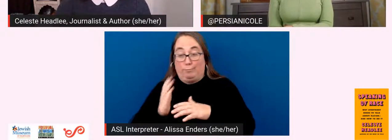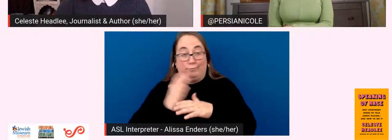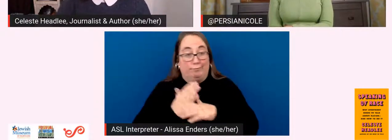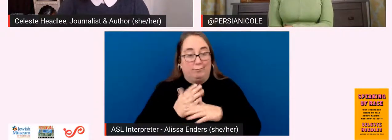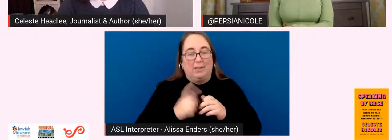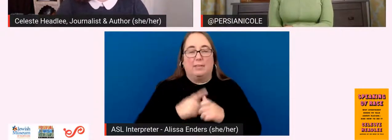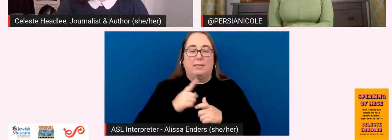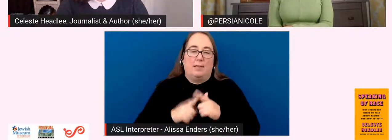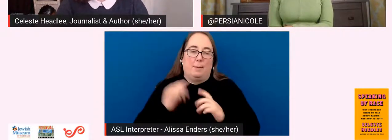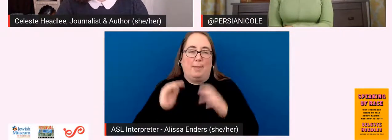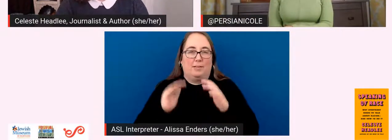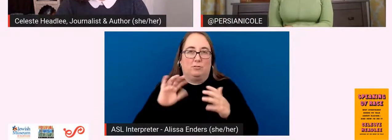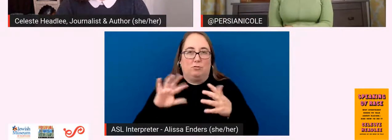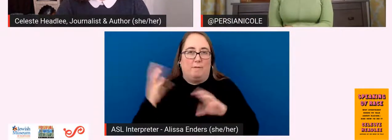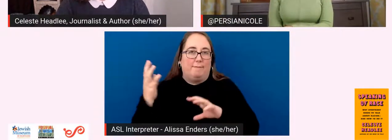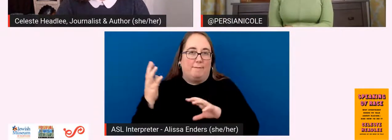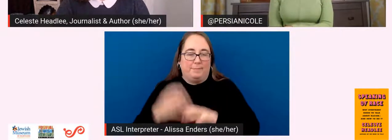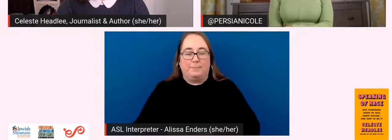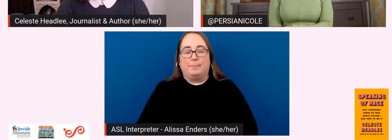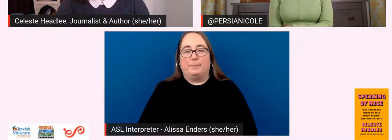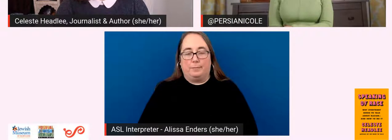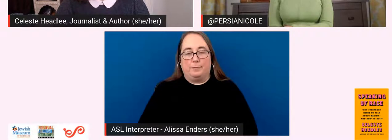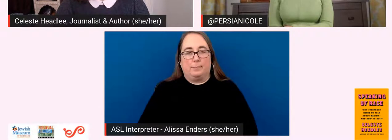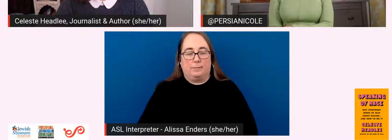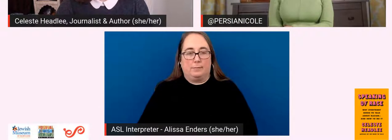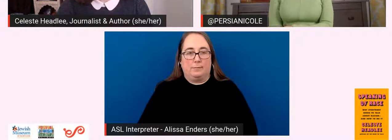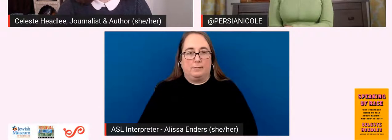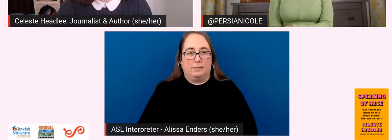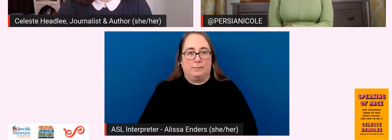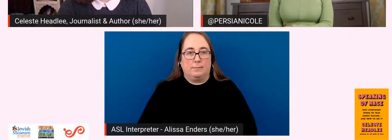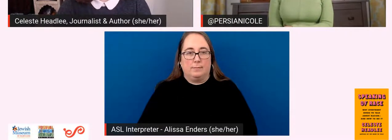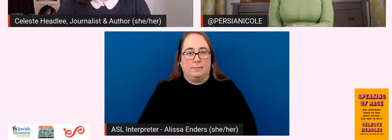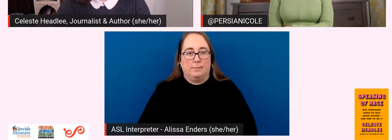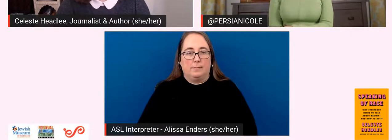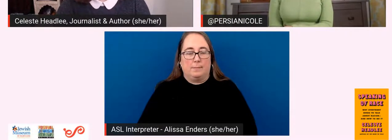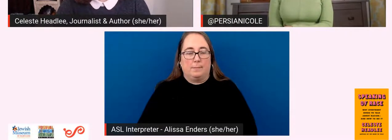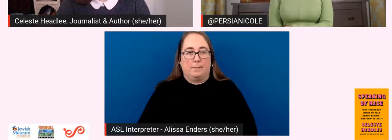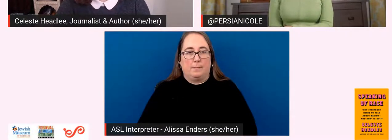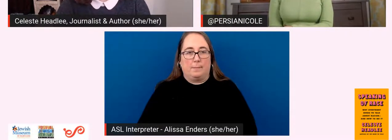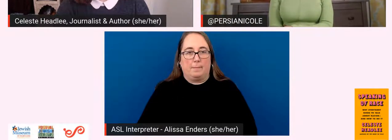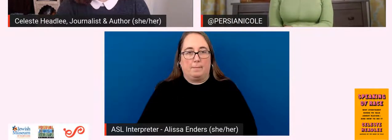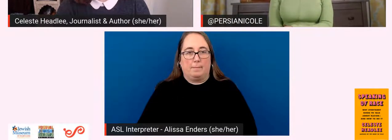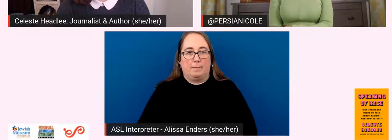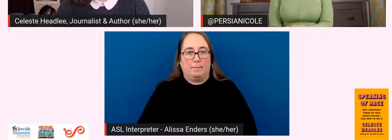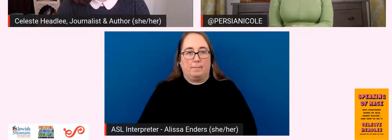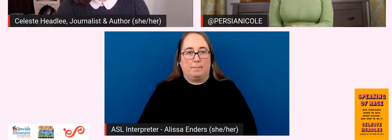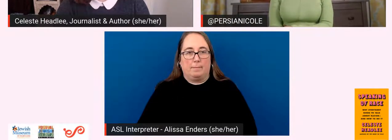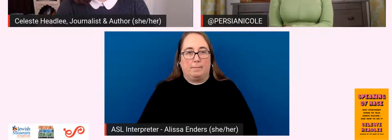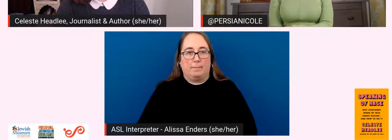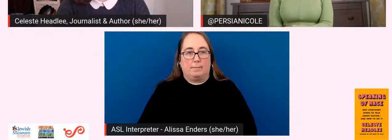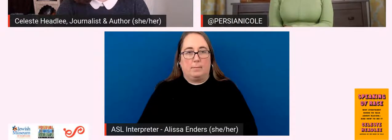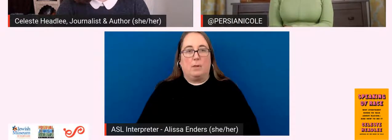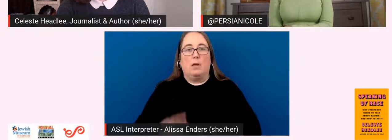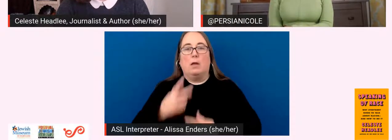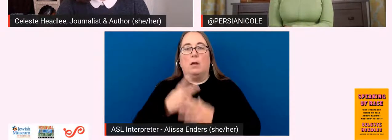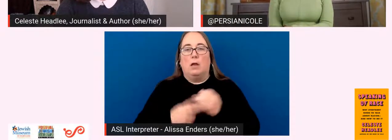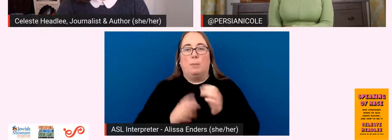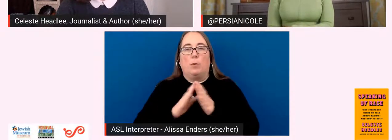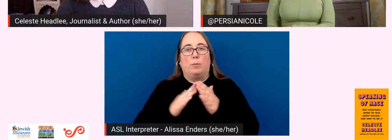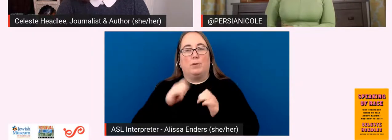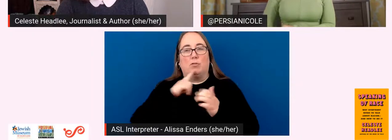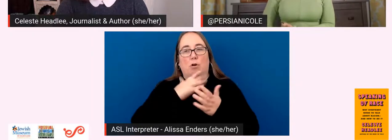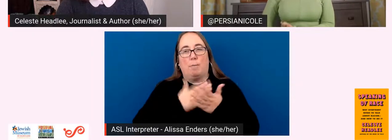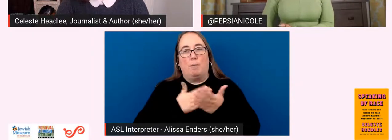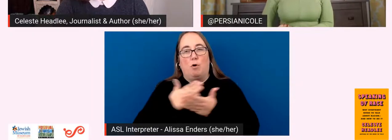relationships, the balance is off somewhere. And, you know, there in both of those books, there are sections